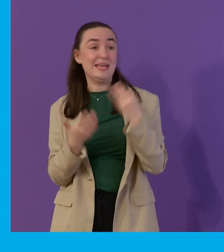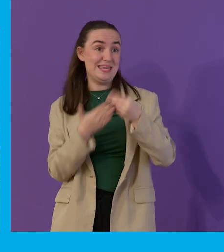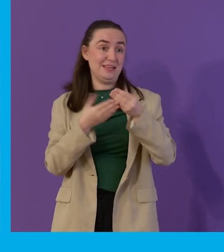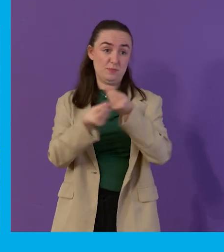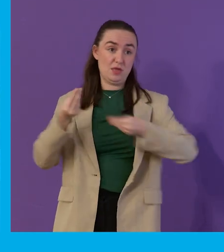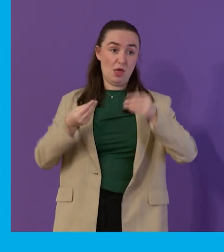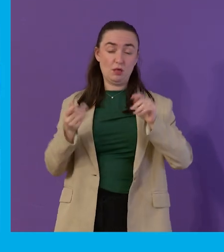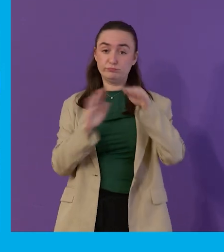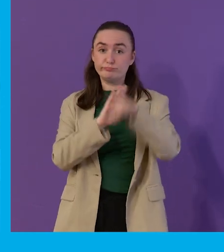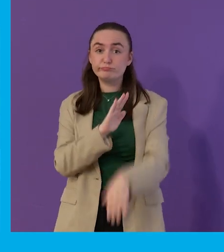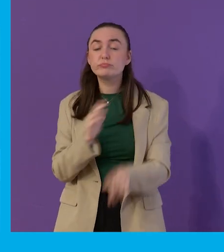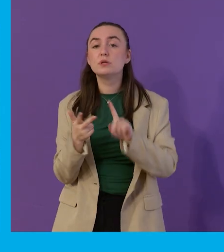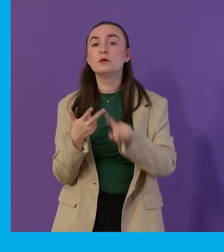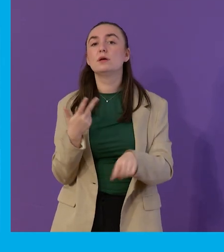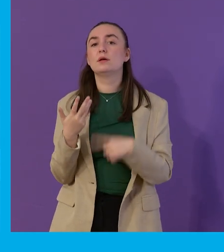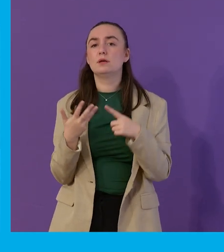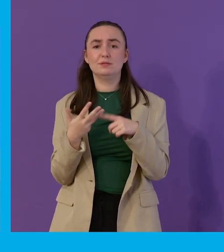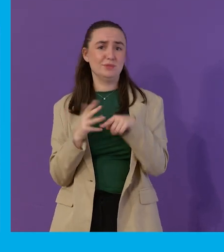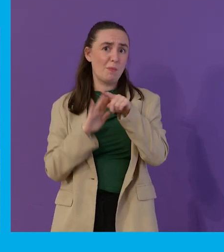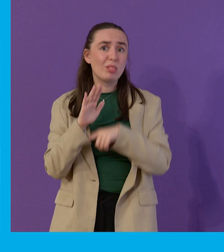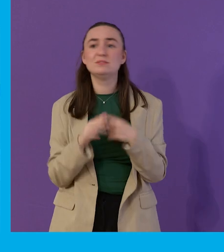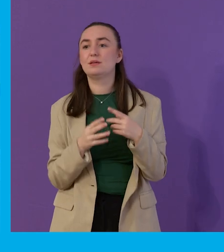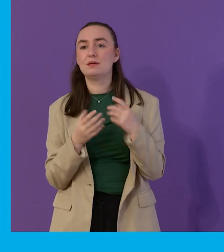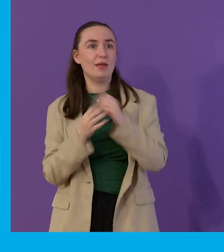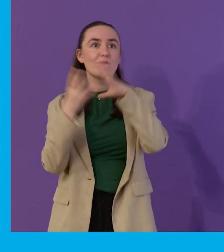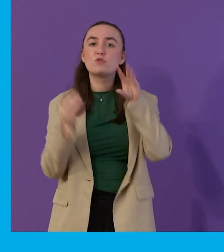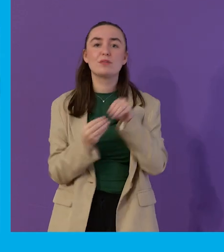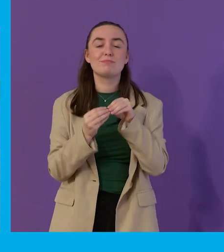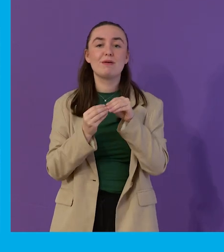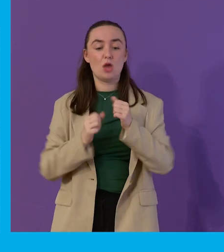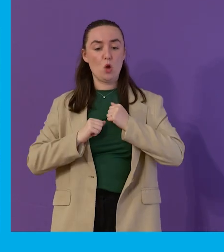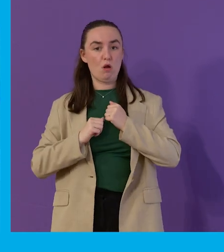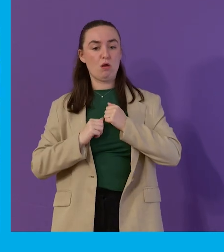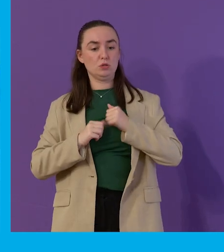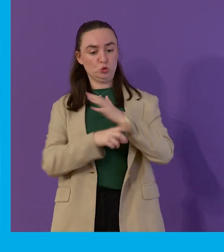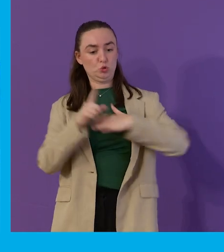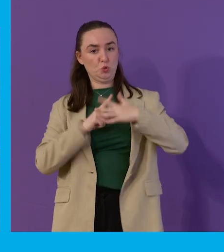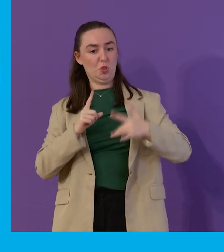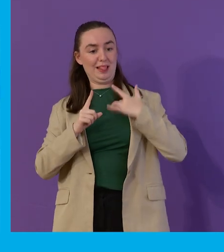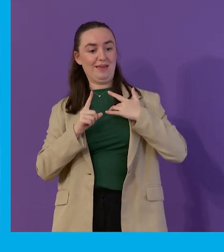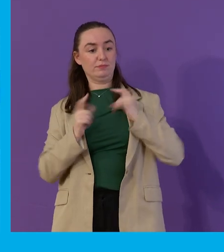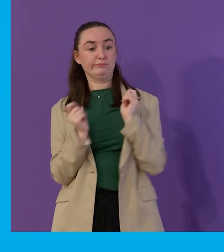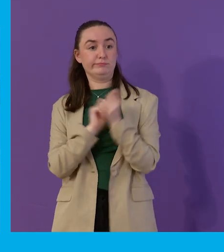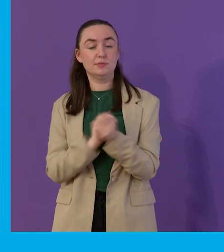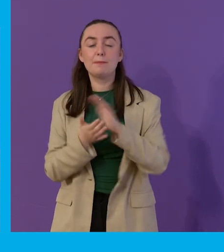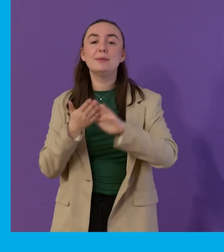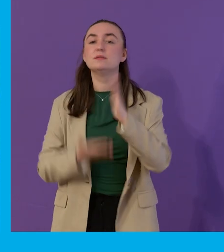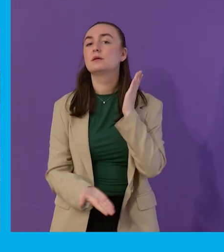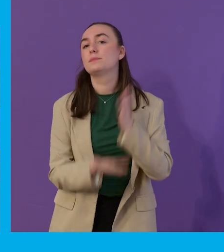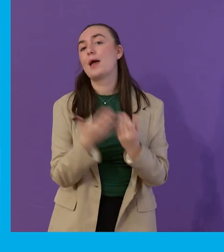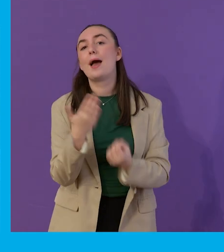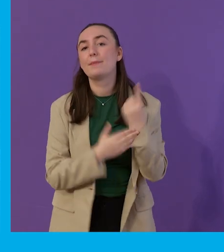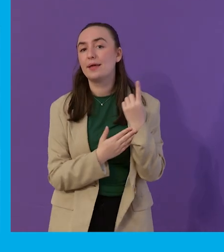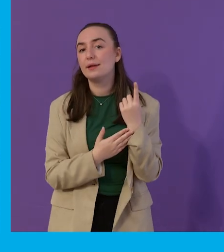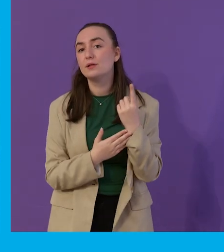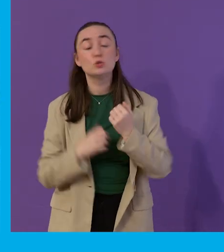situations and regional inequality and all the things that are part of our social fabric that make that true. And so I think from where